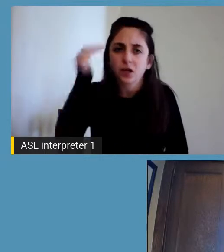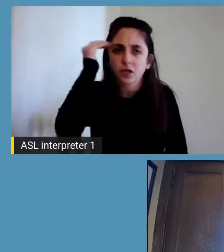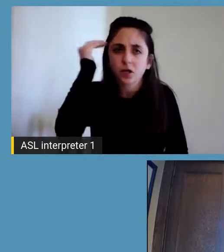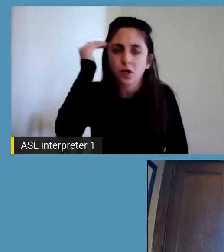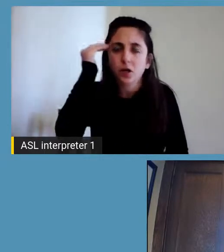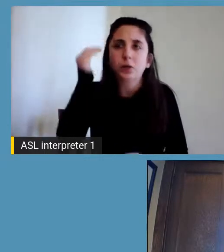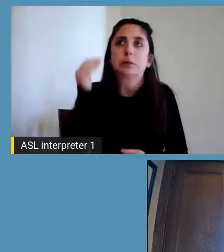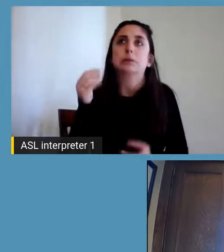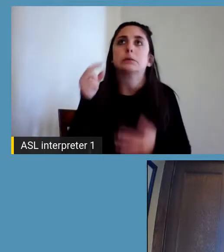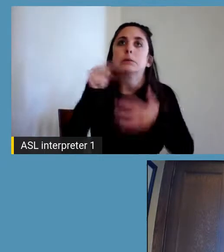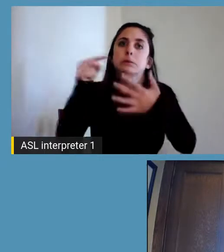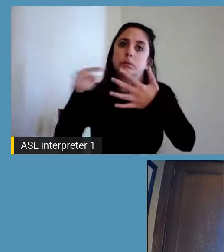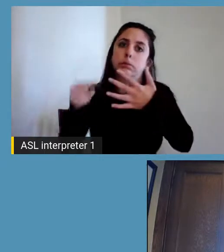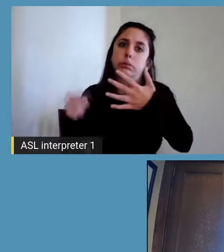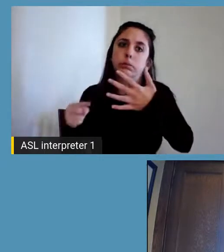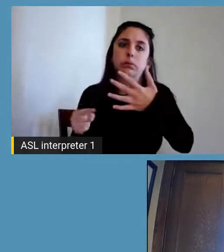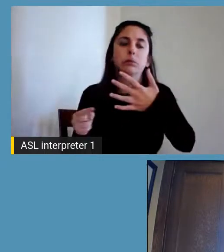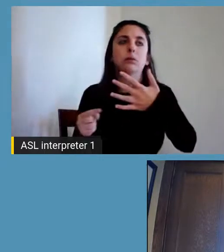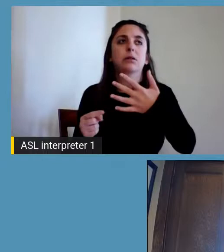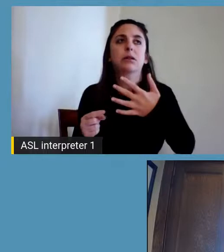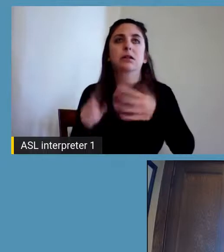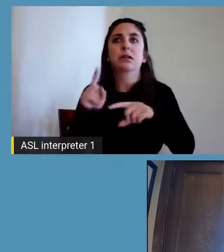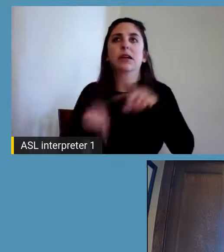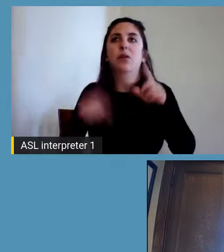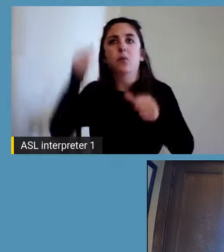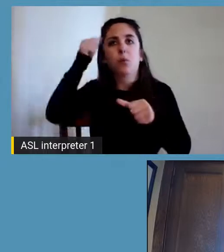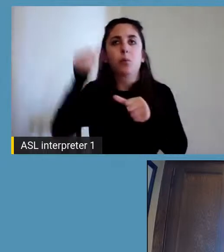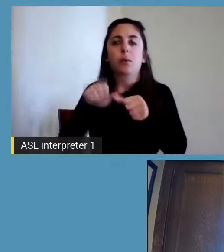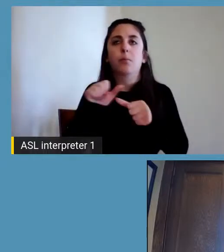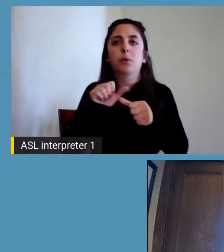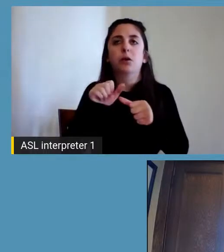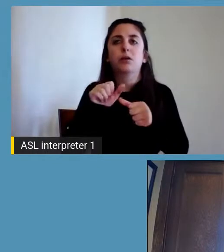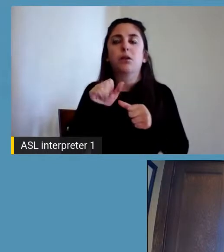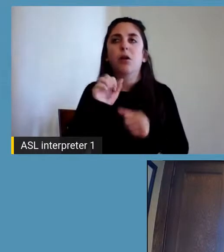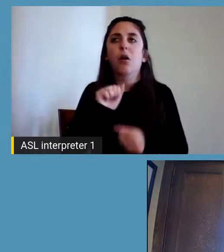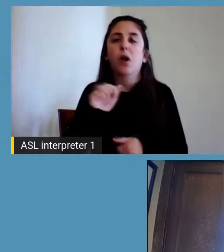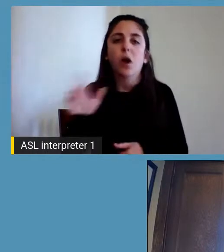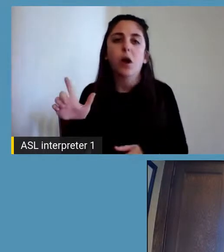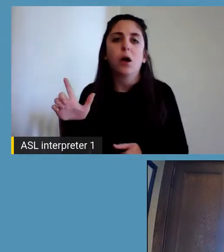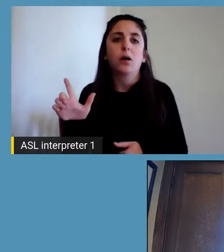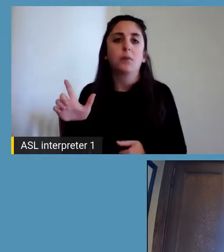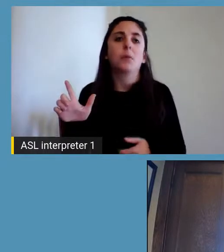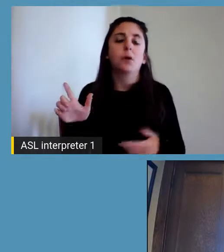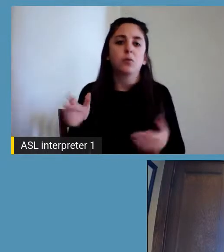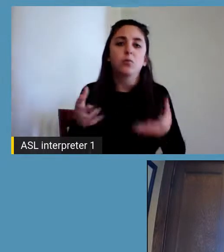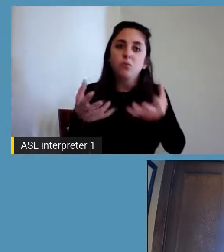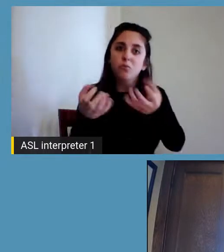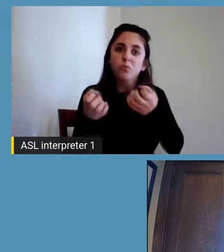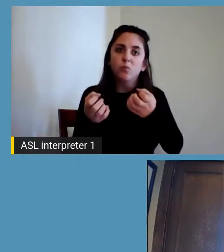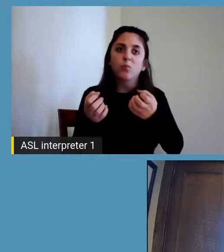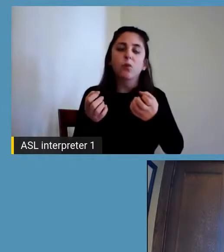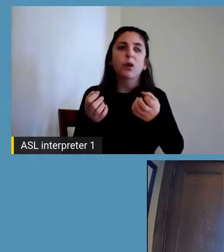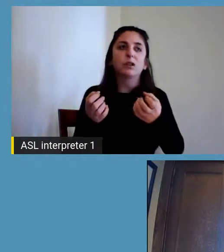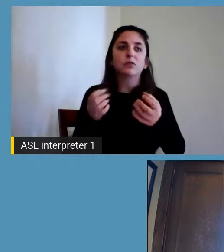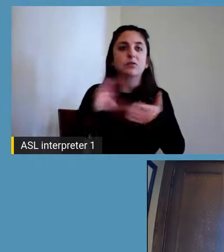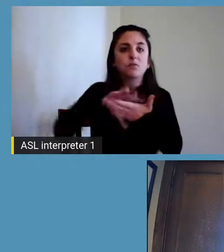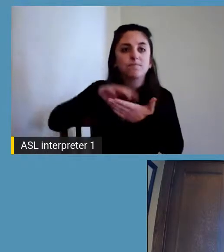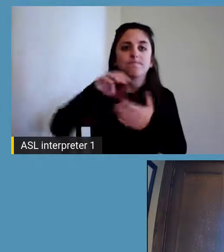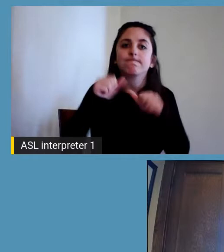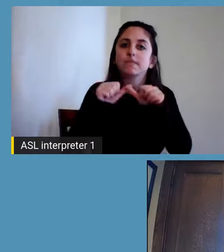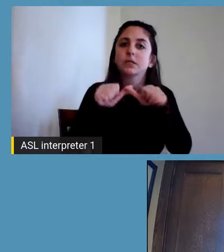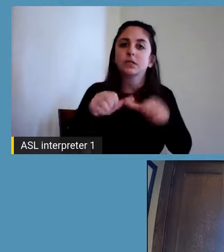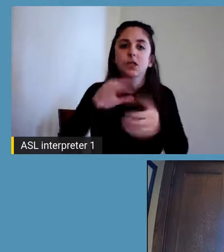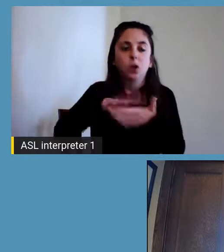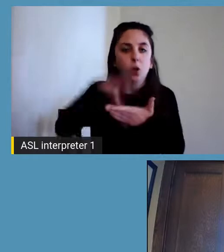offhand. And it's sort of one thing I've always wanted to go back and do some more learning on, but I've been too busy.